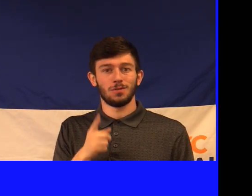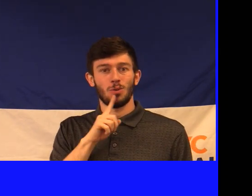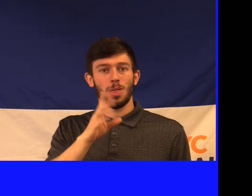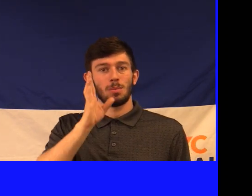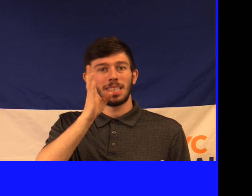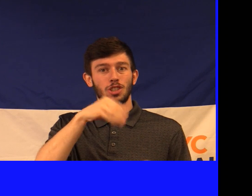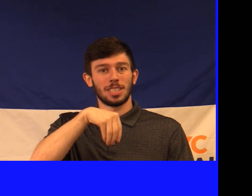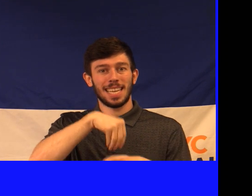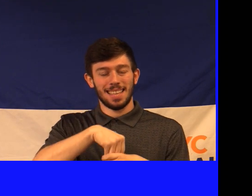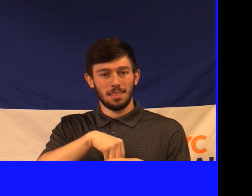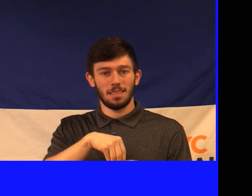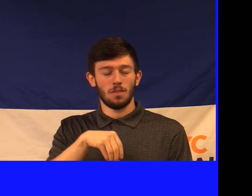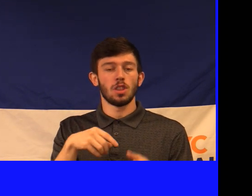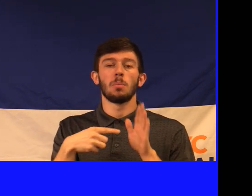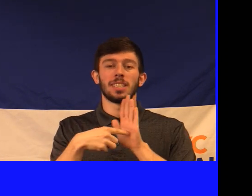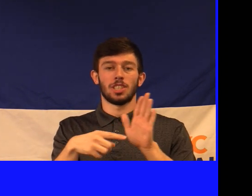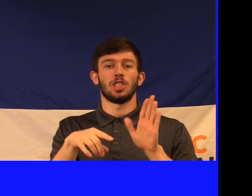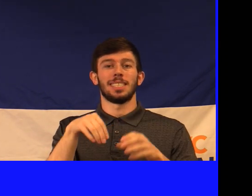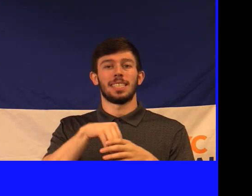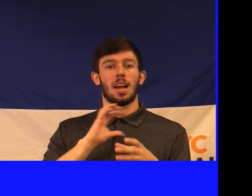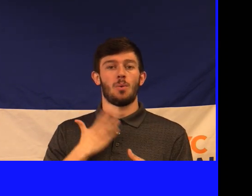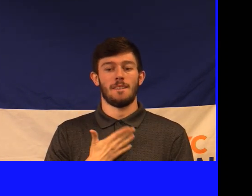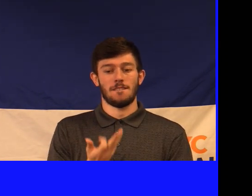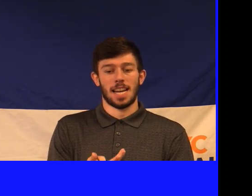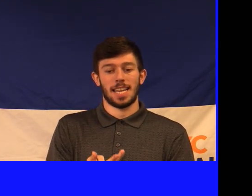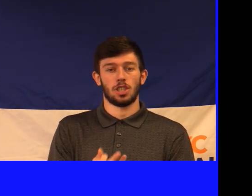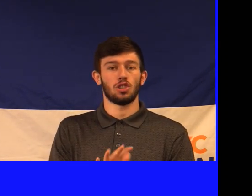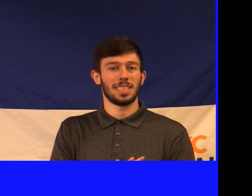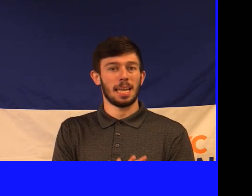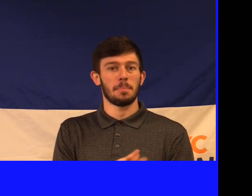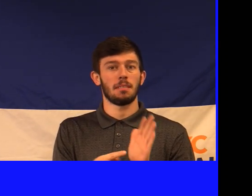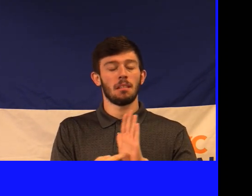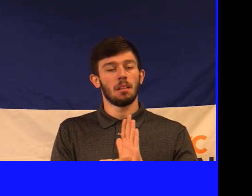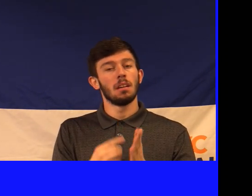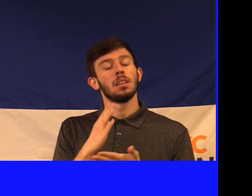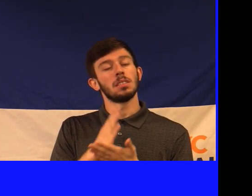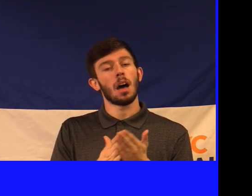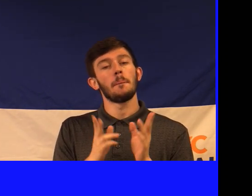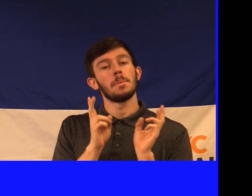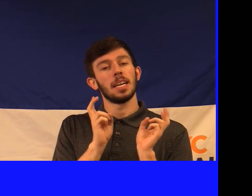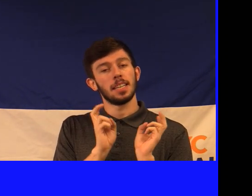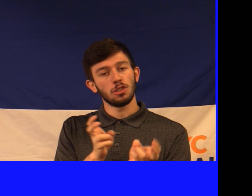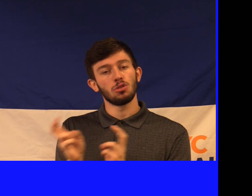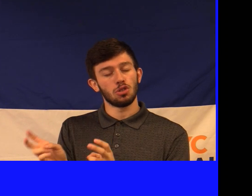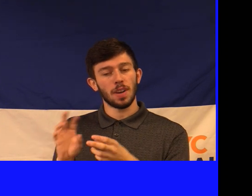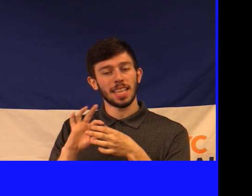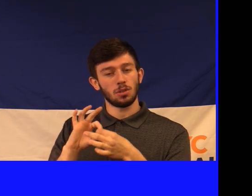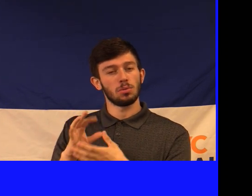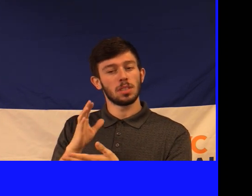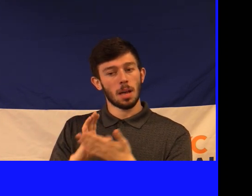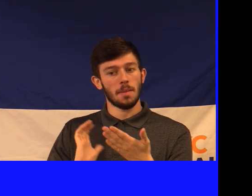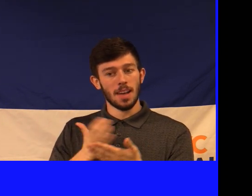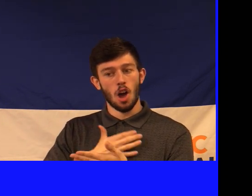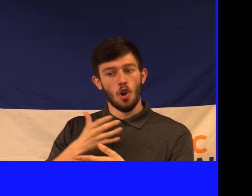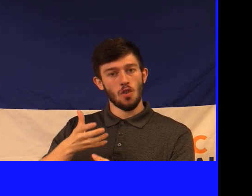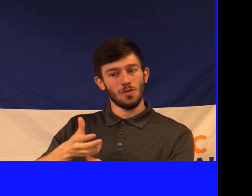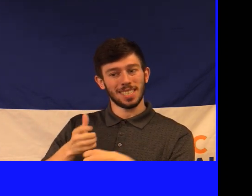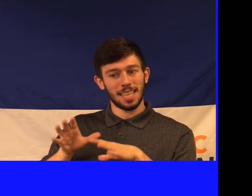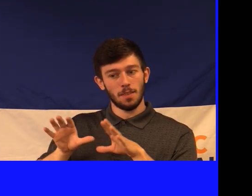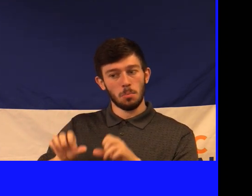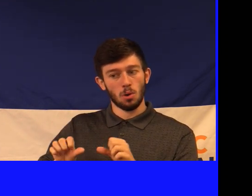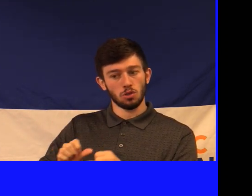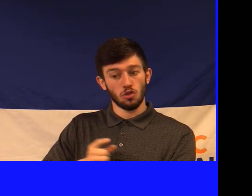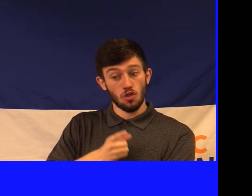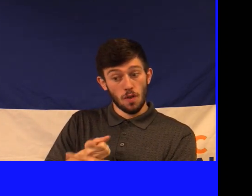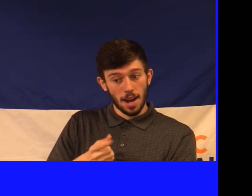financial statement. There are some issues with getting some of the receivables correct. We are working with the